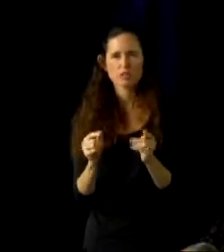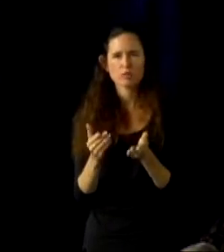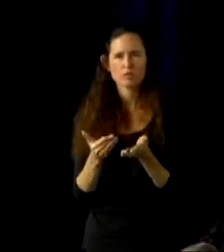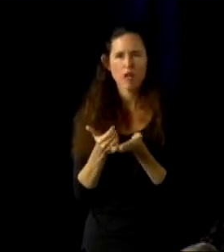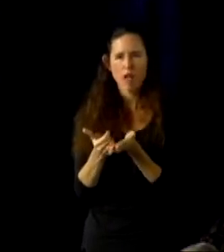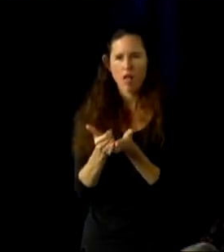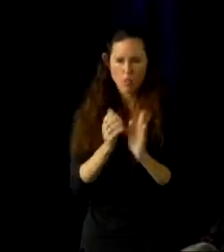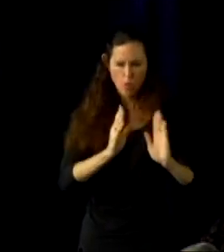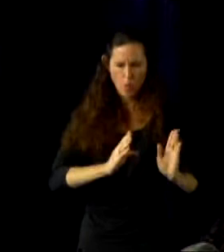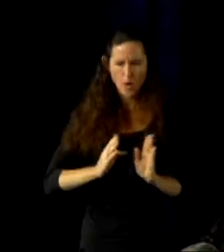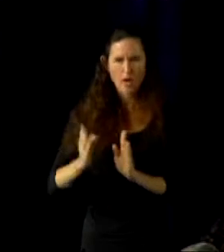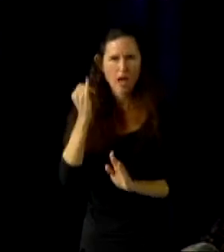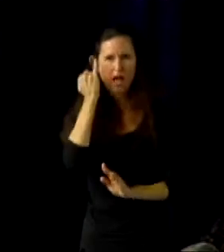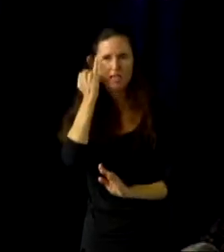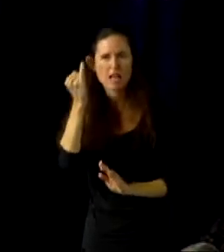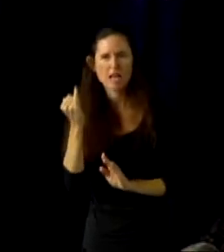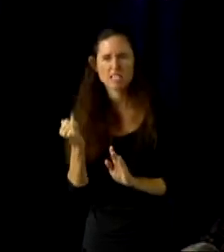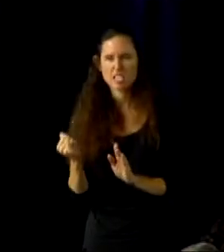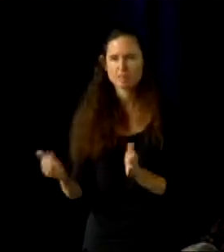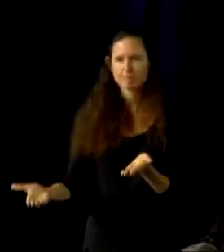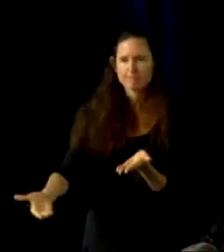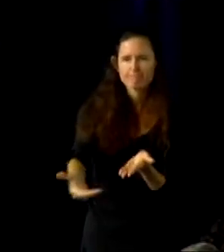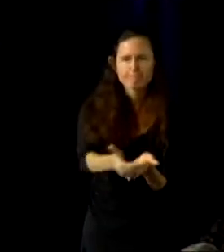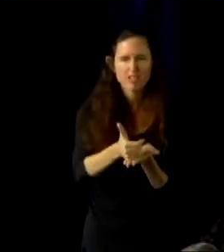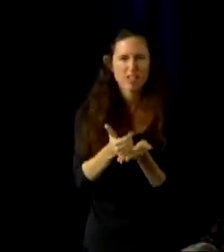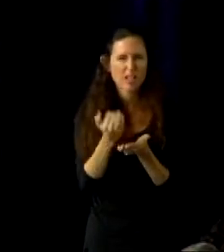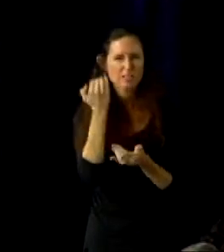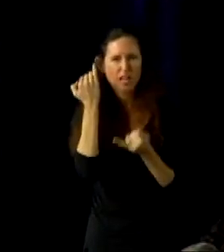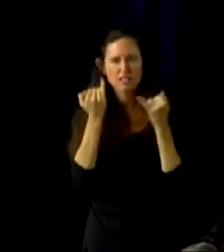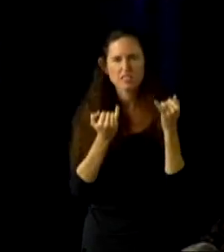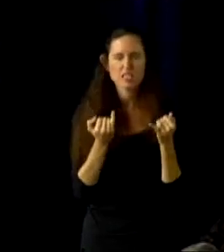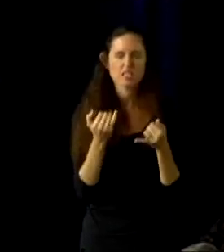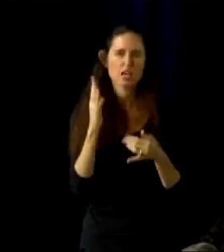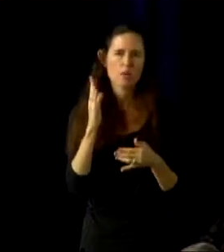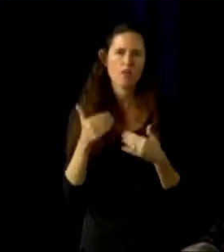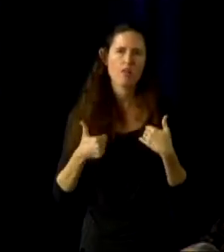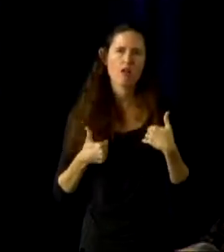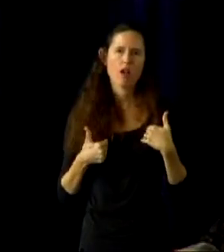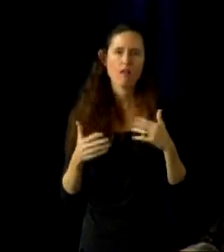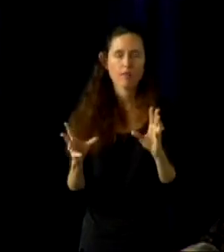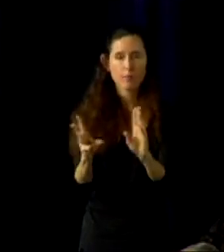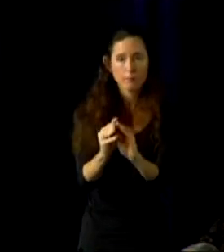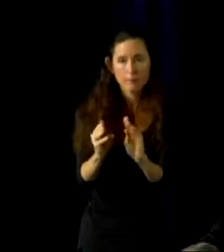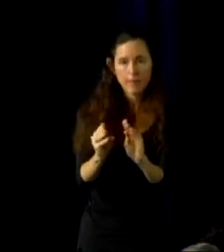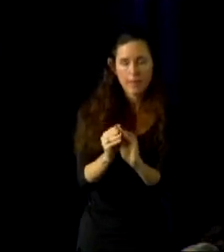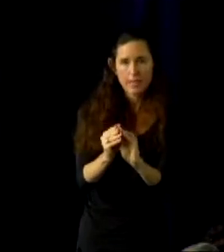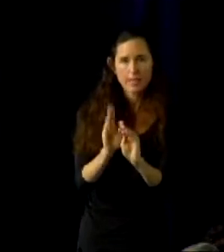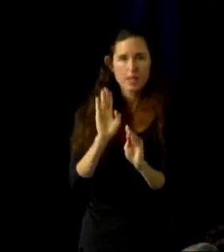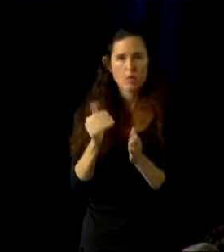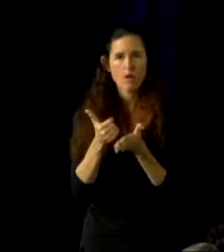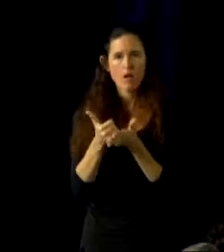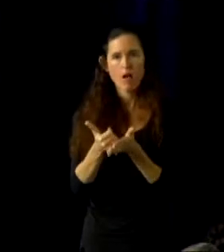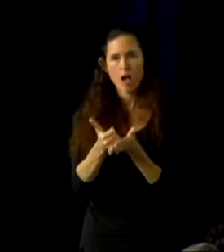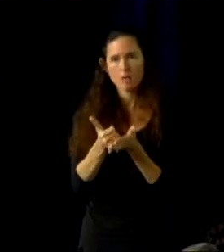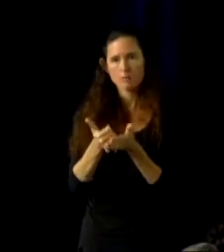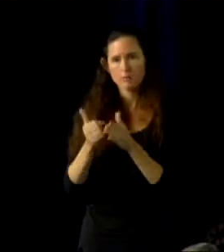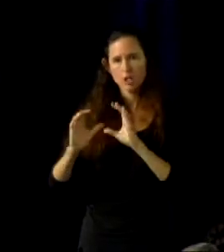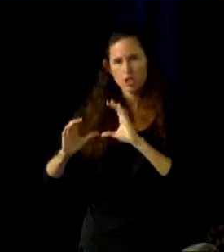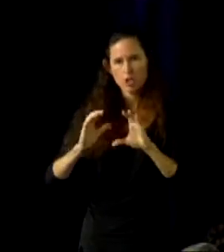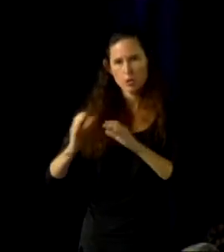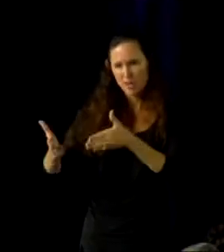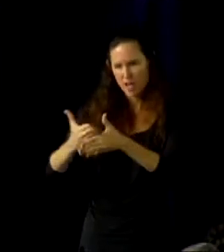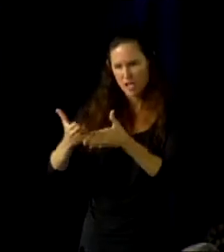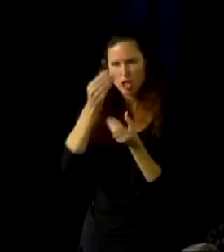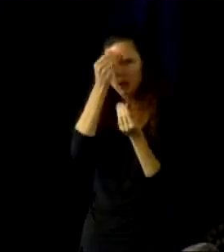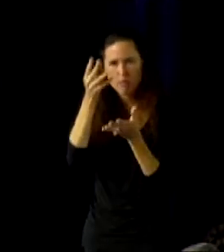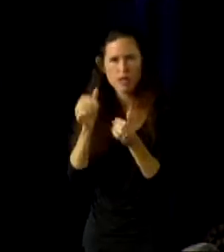and campus activities. They're going to host campus leadership meetings. They're going to serve as a liaison to the cabinet and to me. They're going to work with a